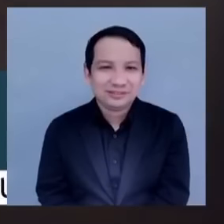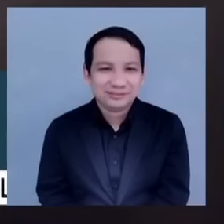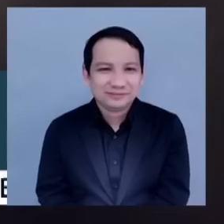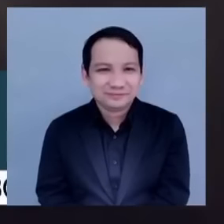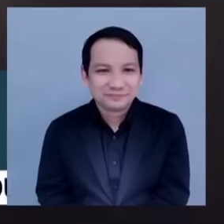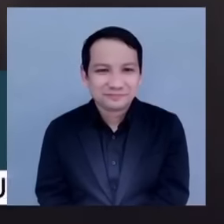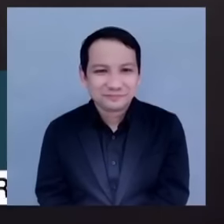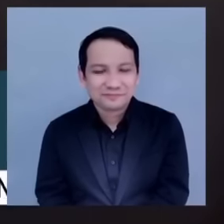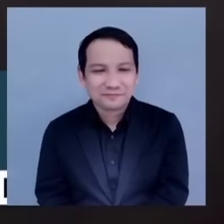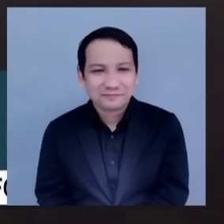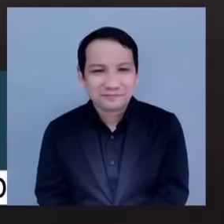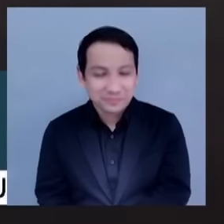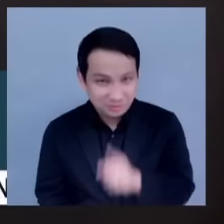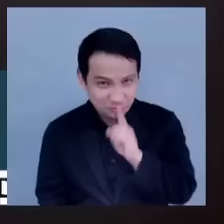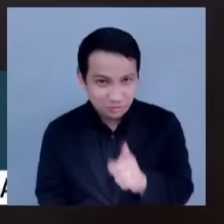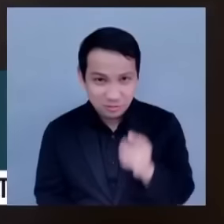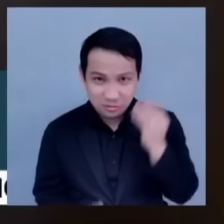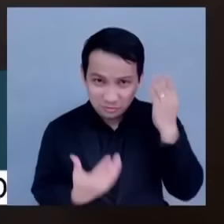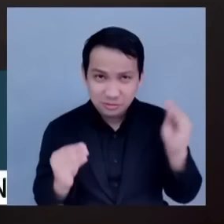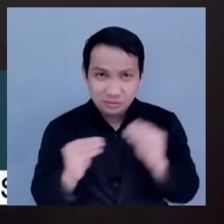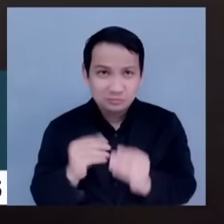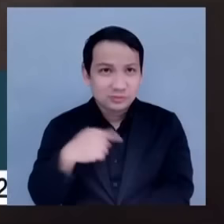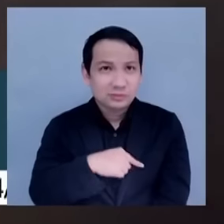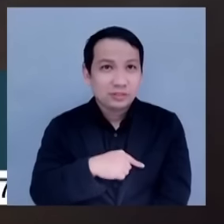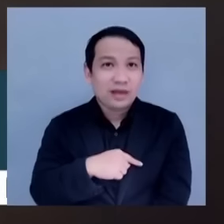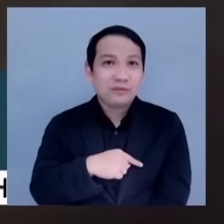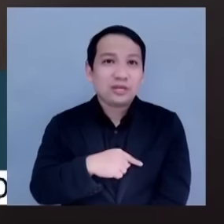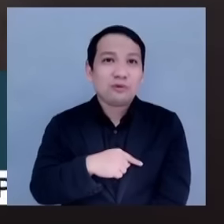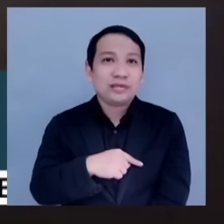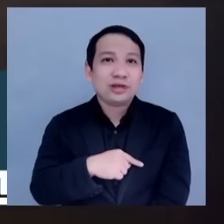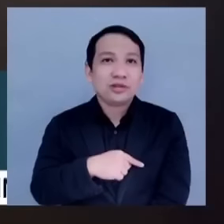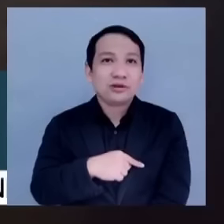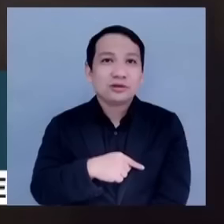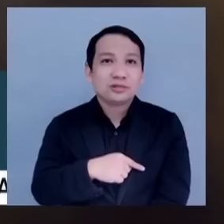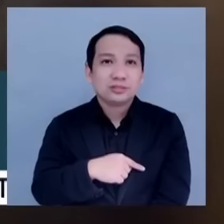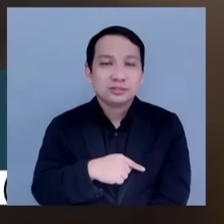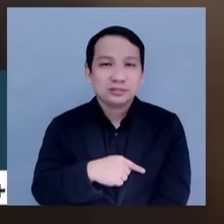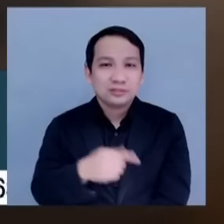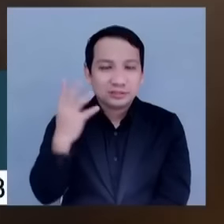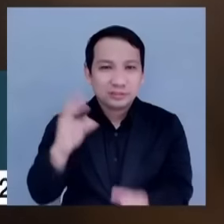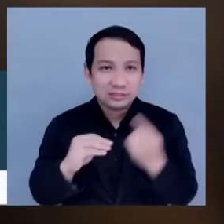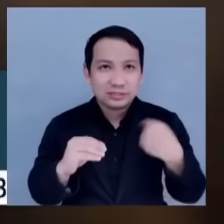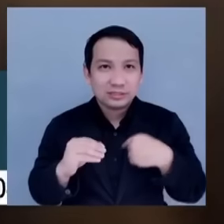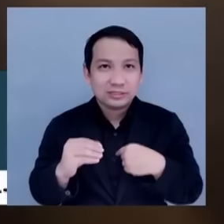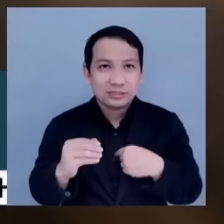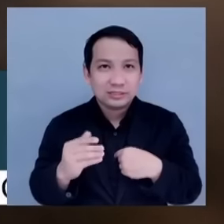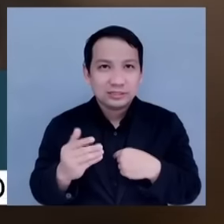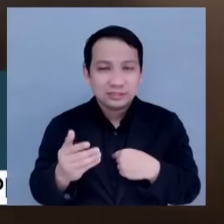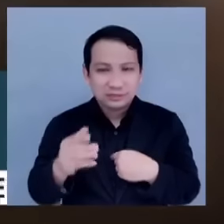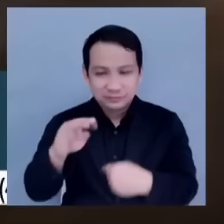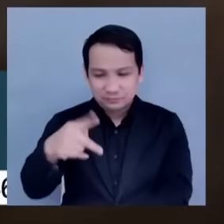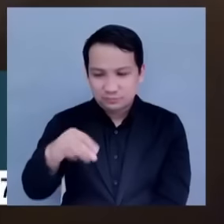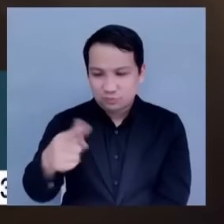Meanwhile, the president is hoping Alice Goh will finally reveal what she knows about the criminal activities of POGOs.